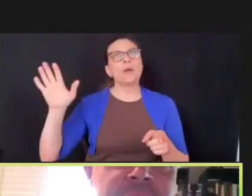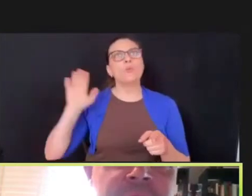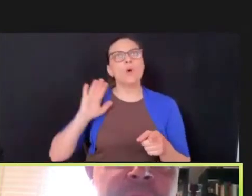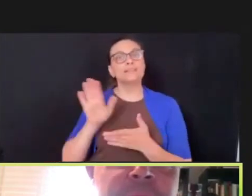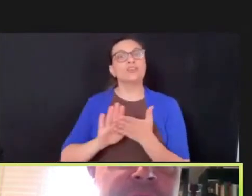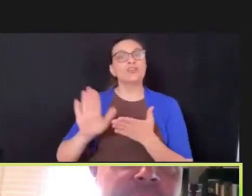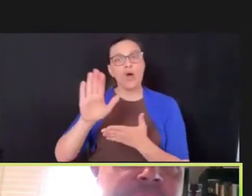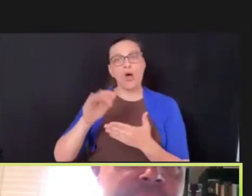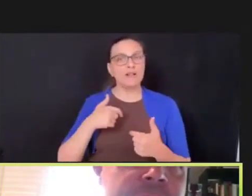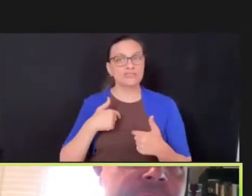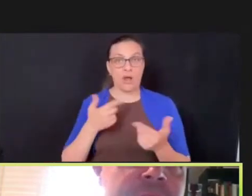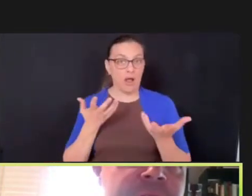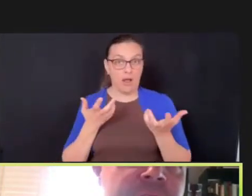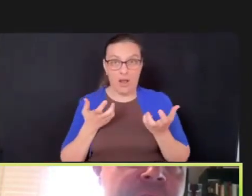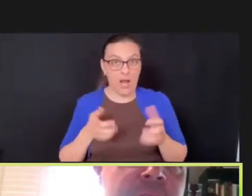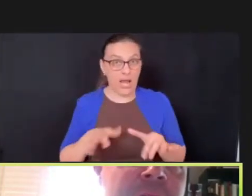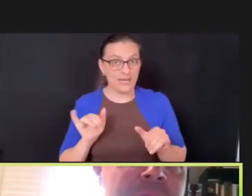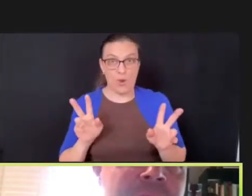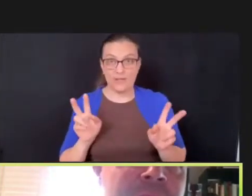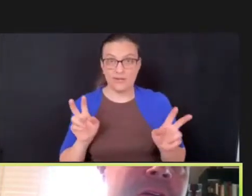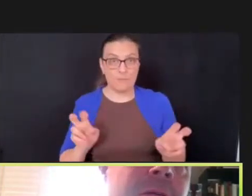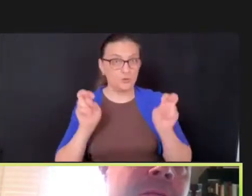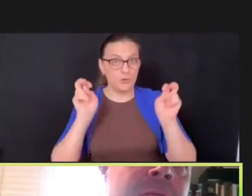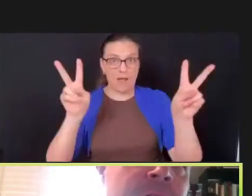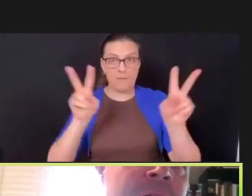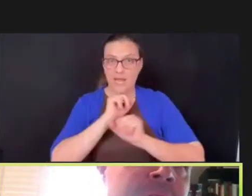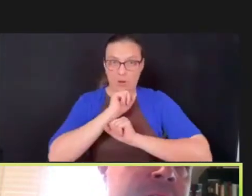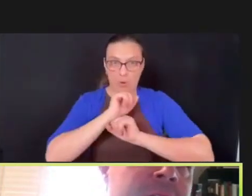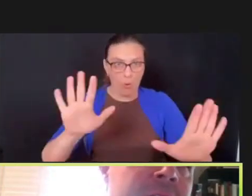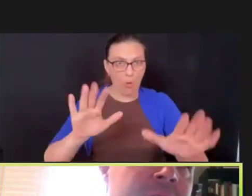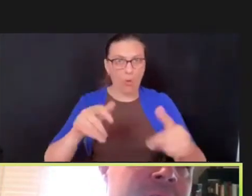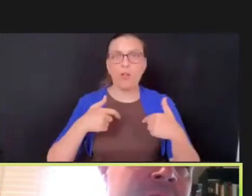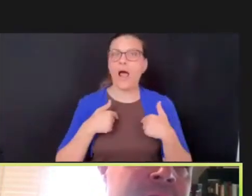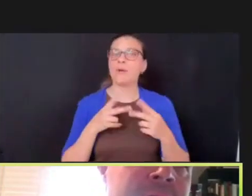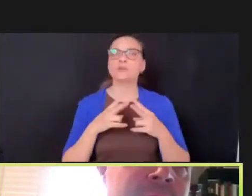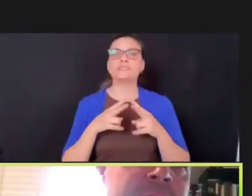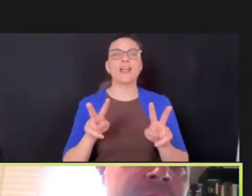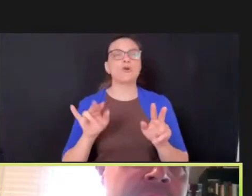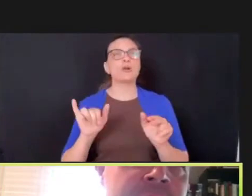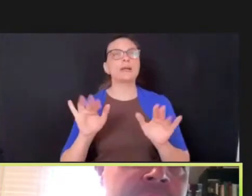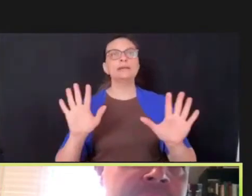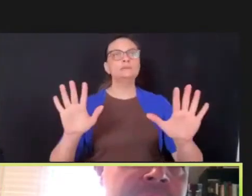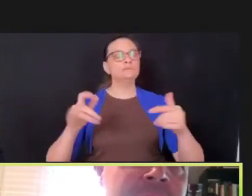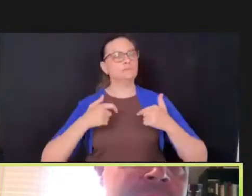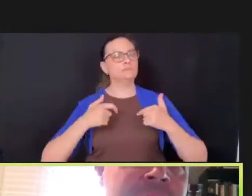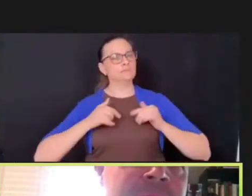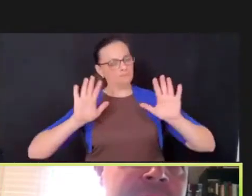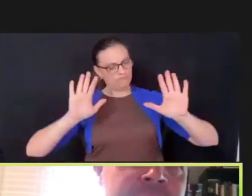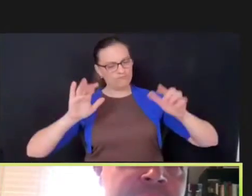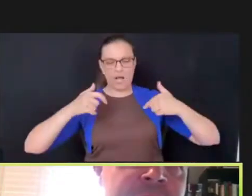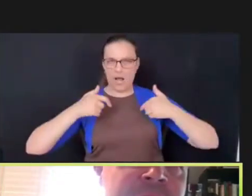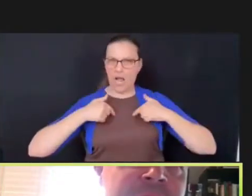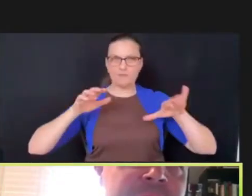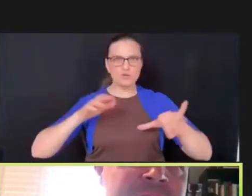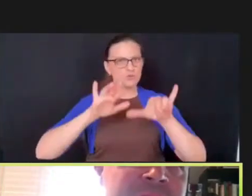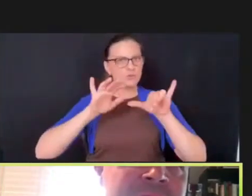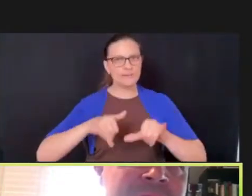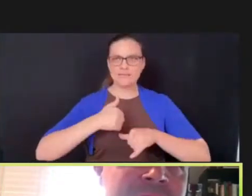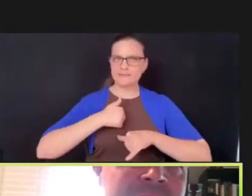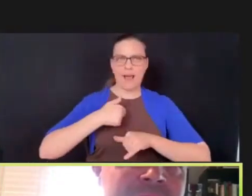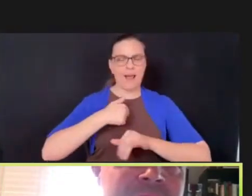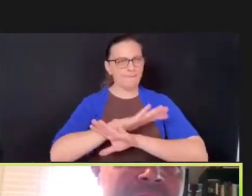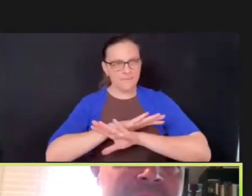didn't want it to come up at all. Like I was I'm not, I'm doing this I'm not telling anybody about